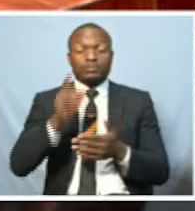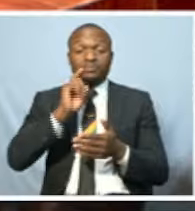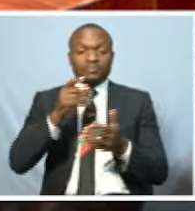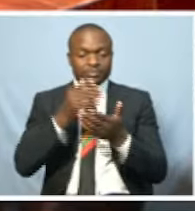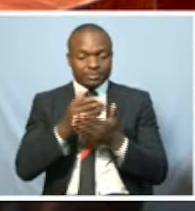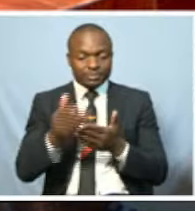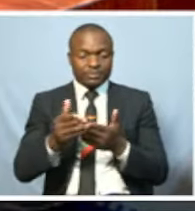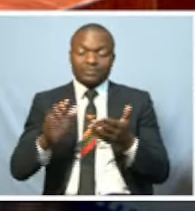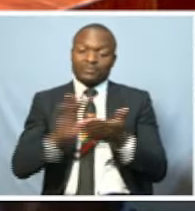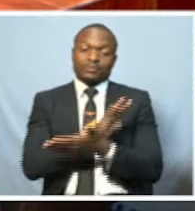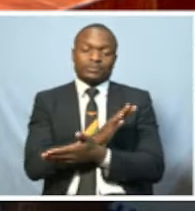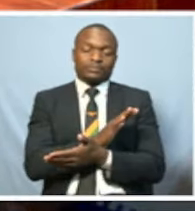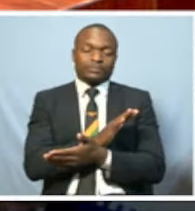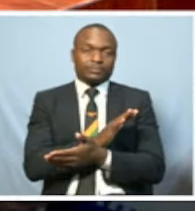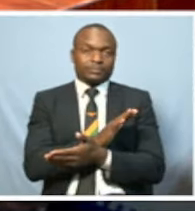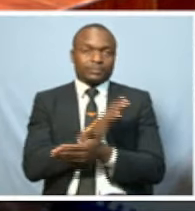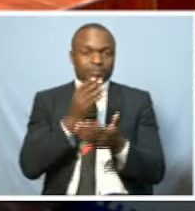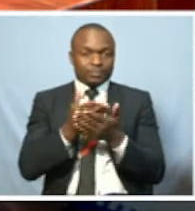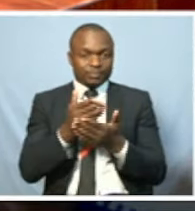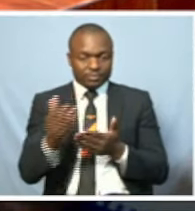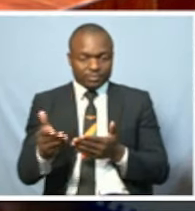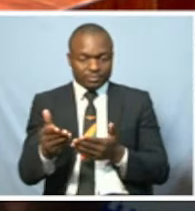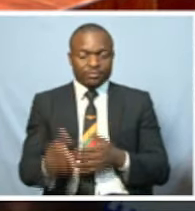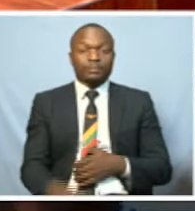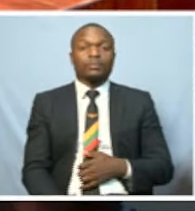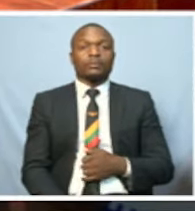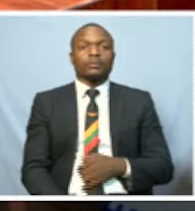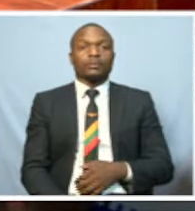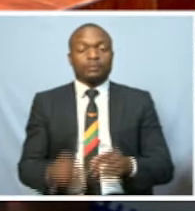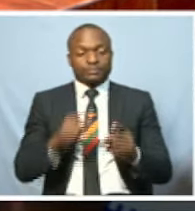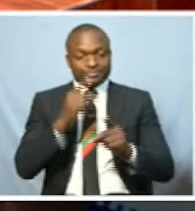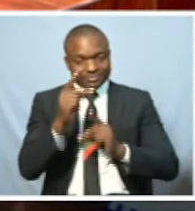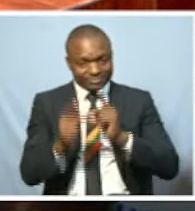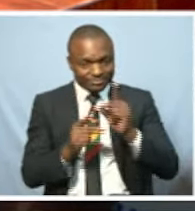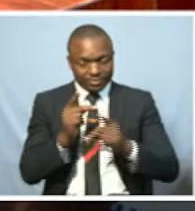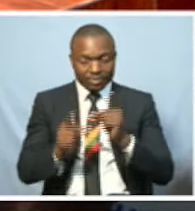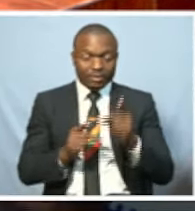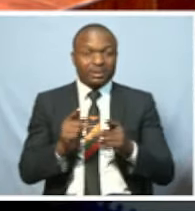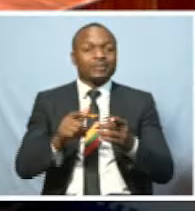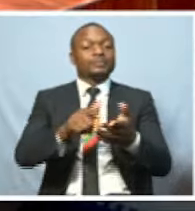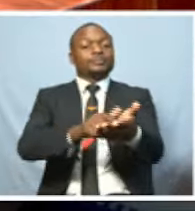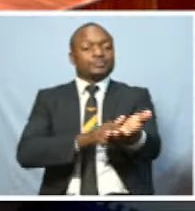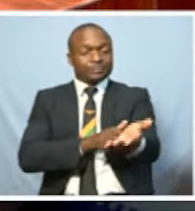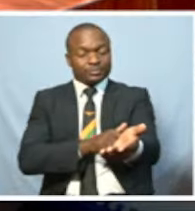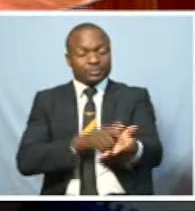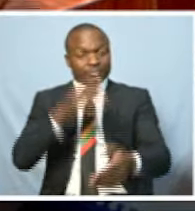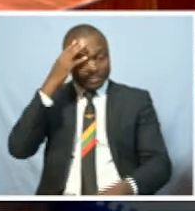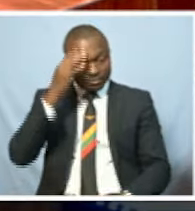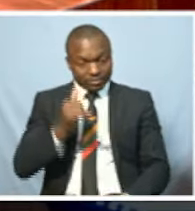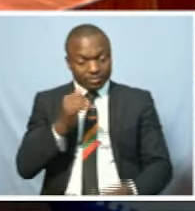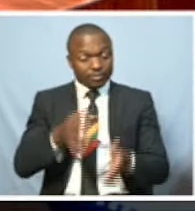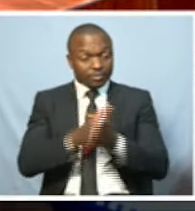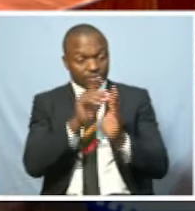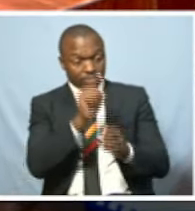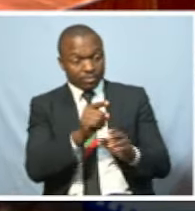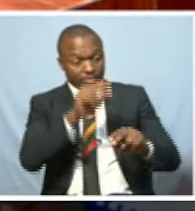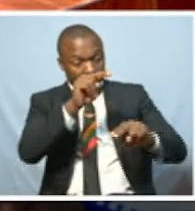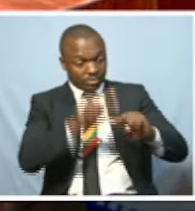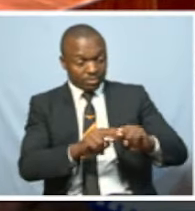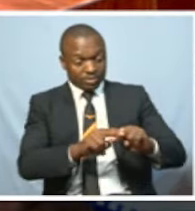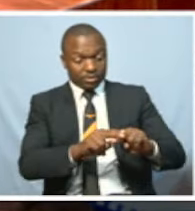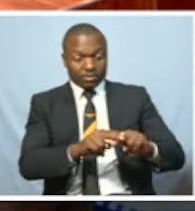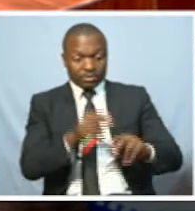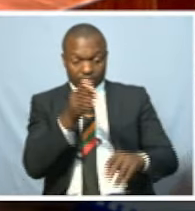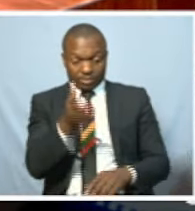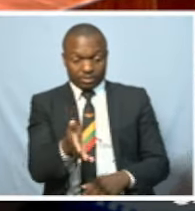time. The procurement process is very lengthy. And this is why I'd asked him to sit in front,